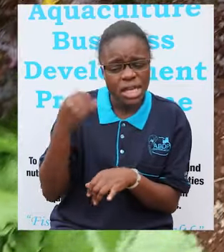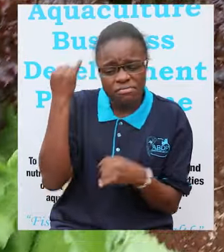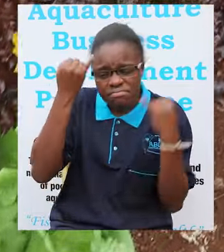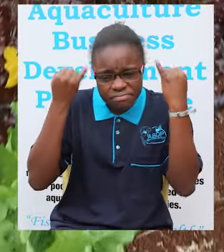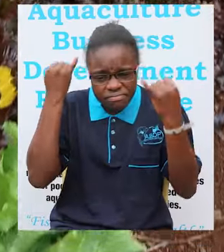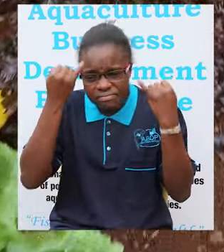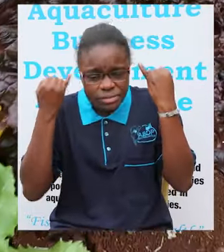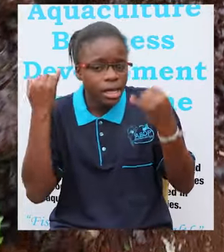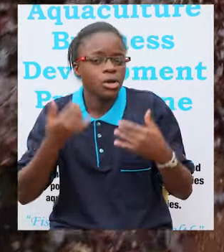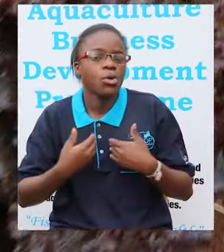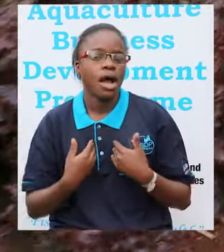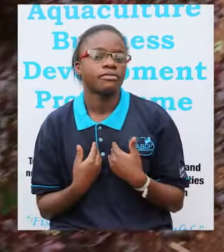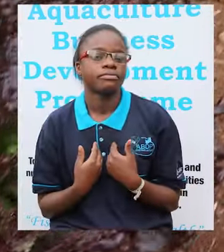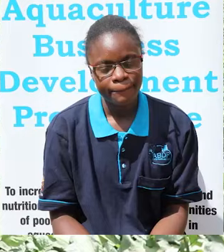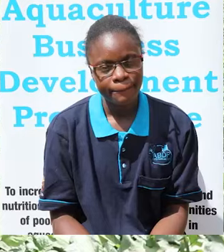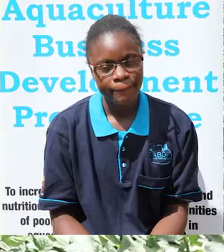are.